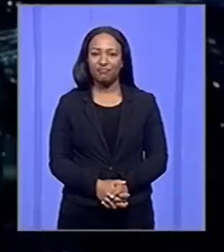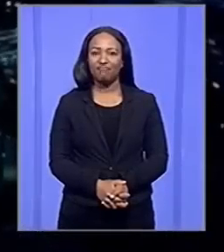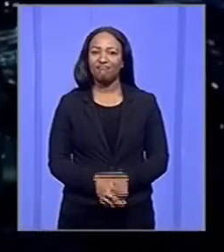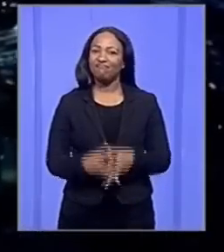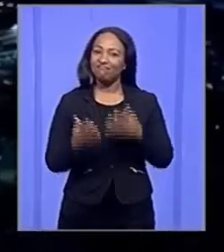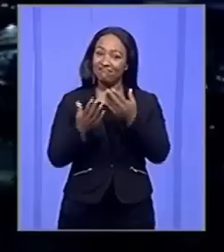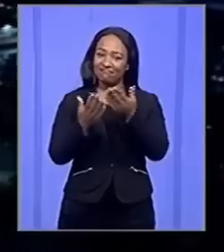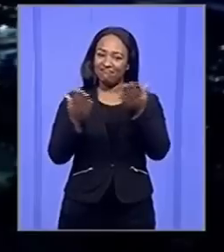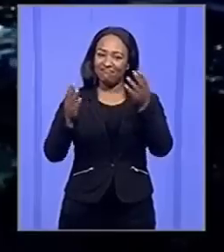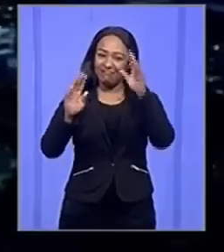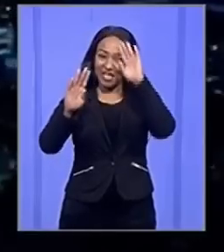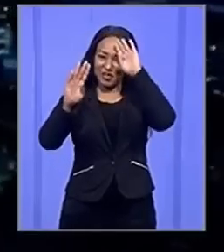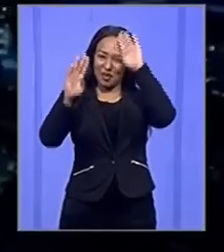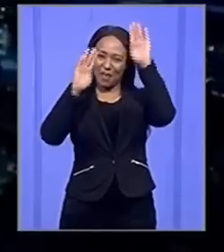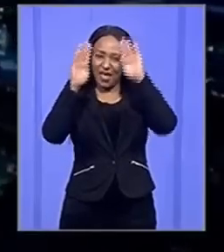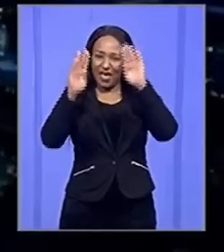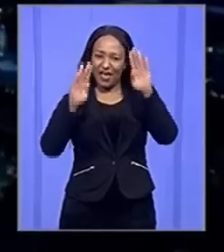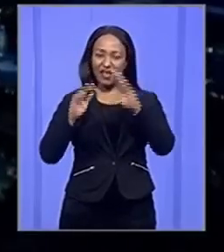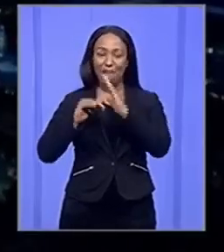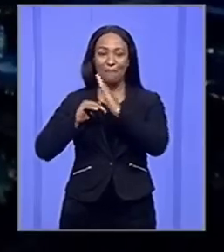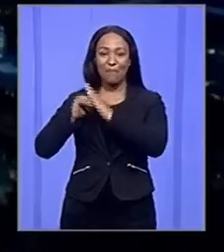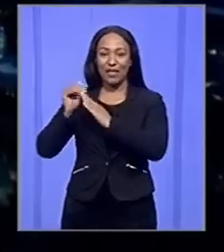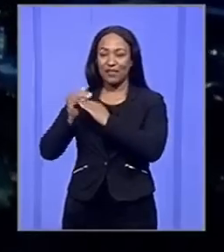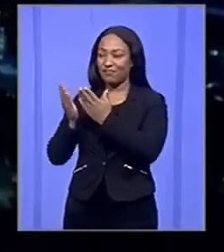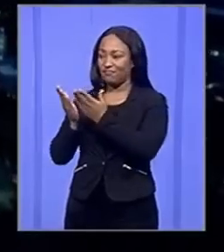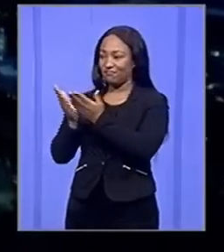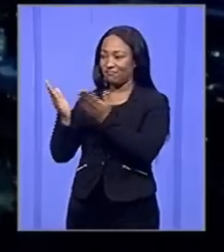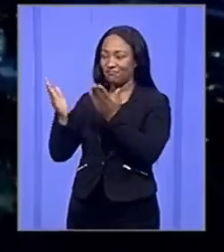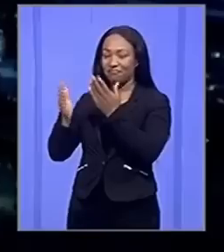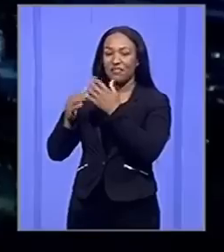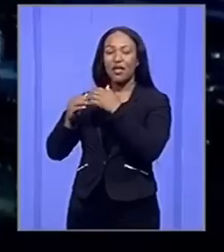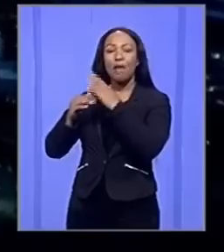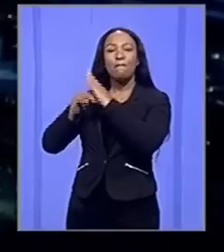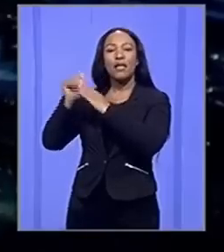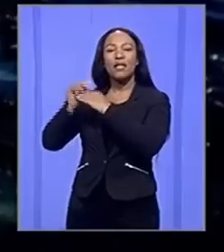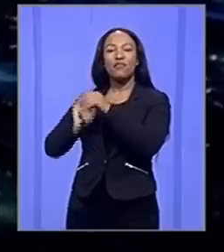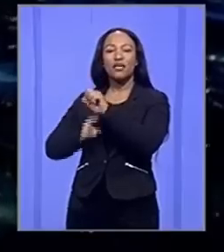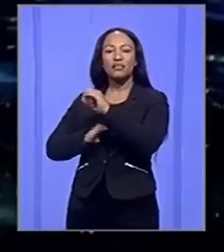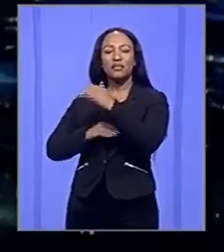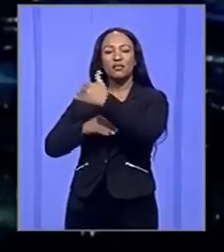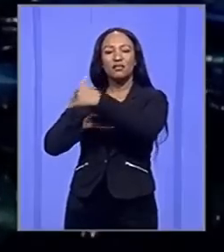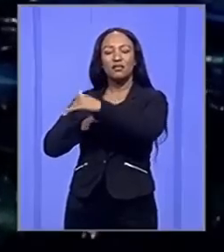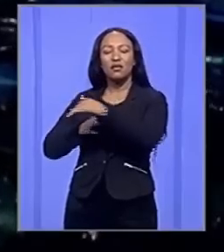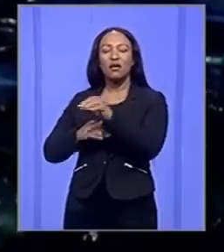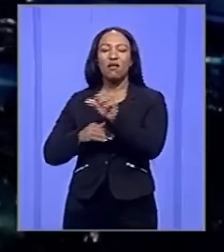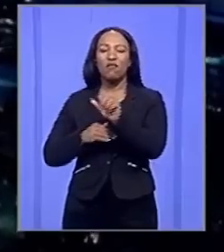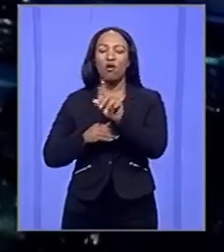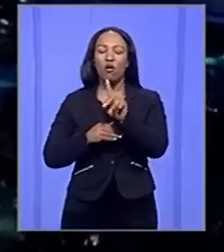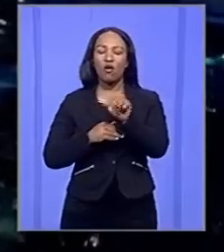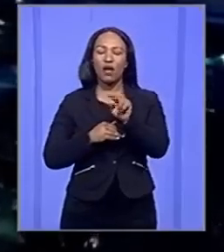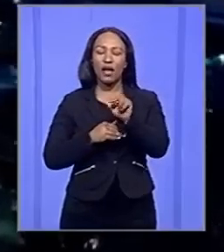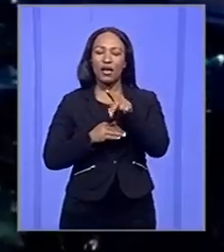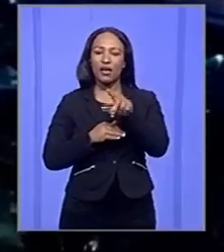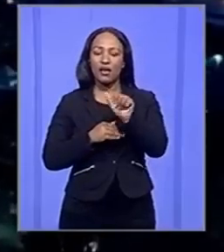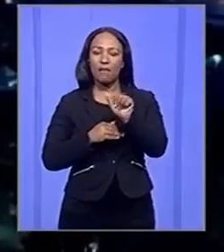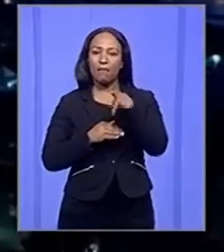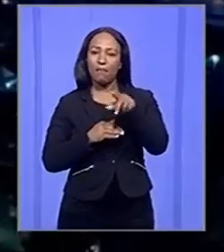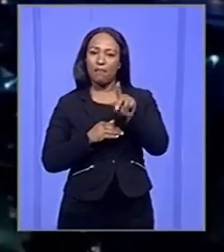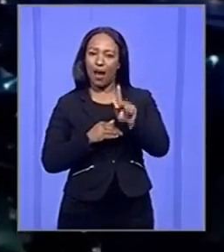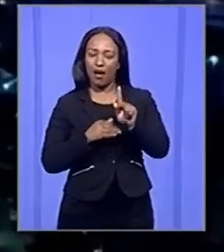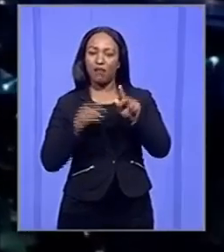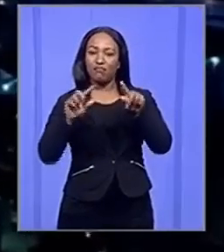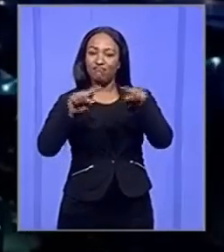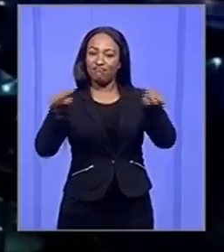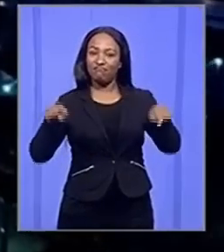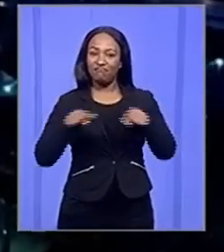Beshun Tobela seswantšho se ke moago wa dikantoro kgolo tša SABC ka Auckland Park go Matanarfano Studio 10. Thoma